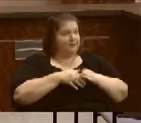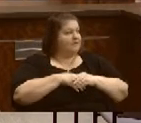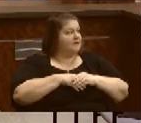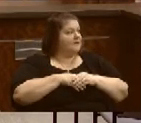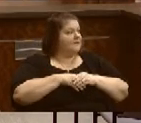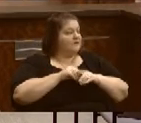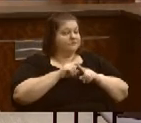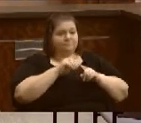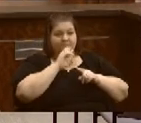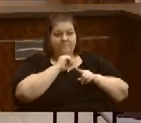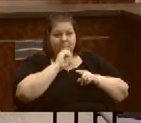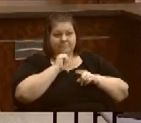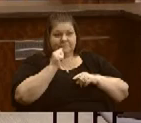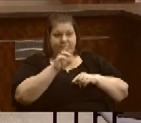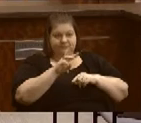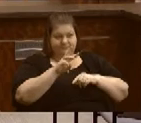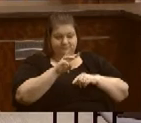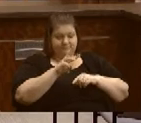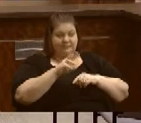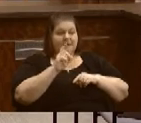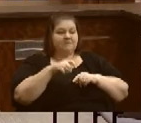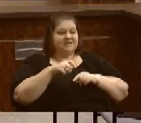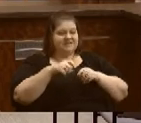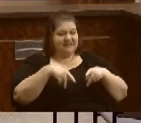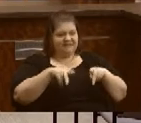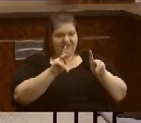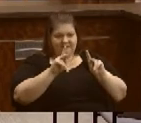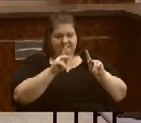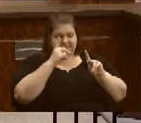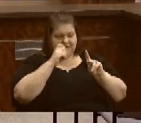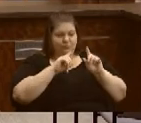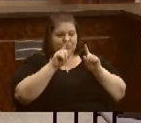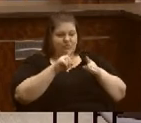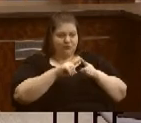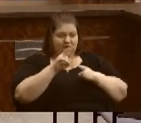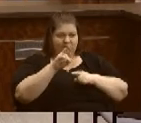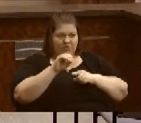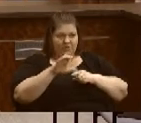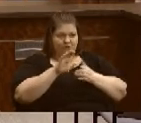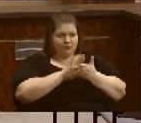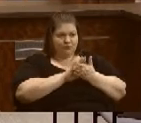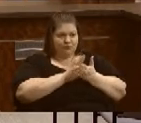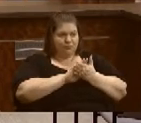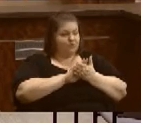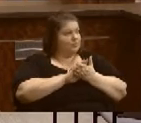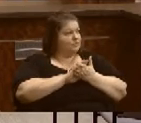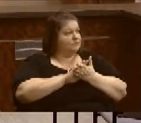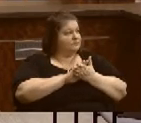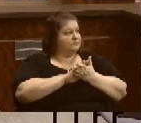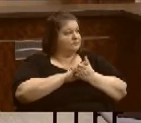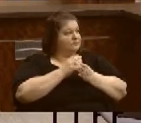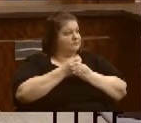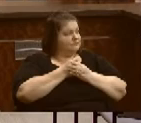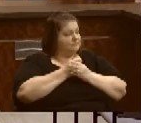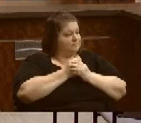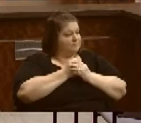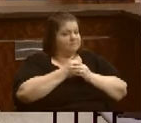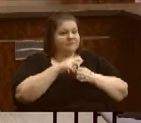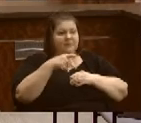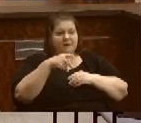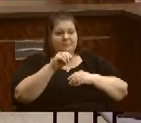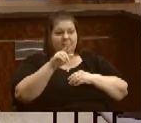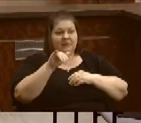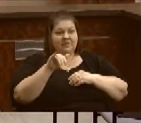But at the age of 16, you had to give it up when you went to vocational school, which was our college level, at the